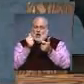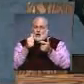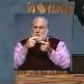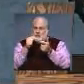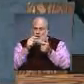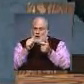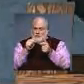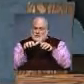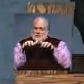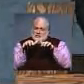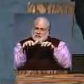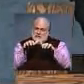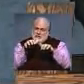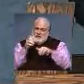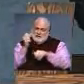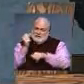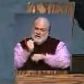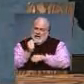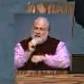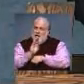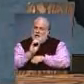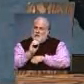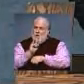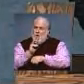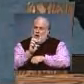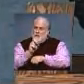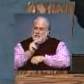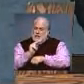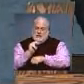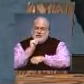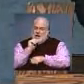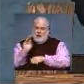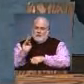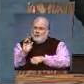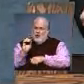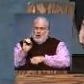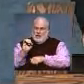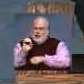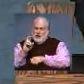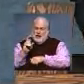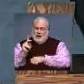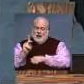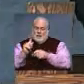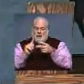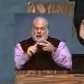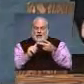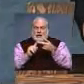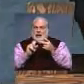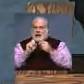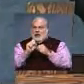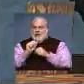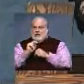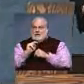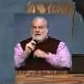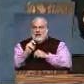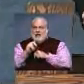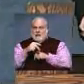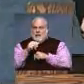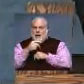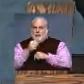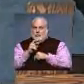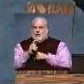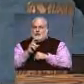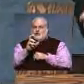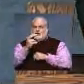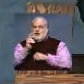complexes, South Bowman, not just Woodlands Edge, not just Brody Creek, but also Sandpiper, Cherry Creek. There's a lot of good